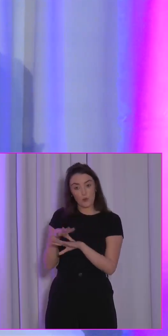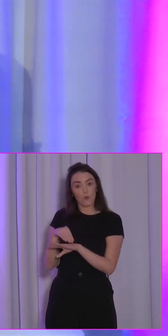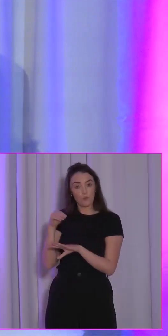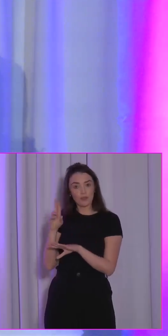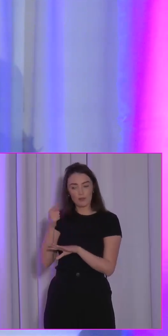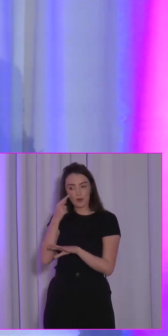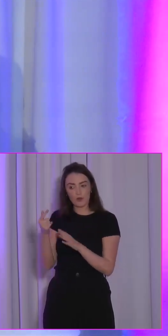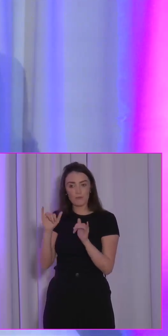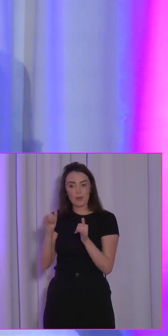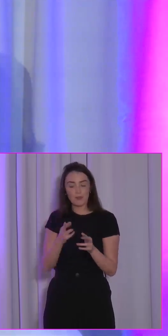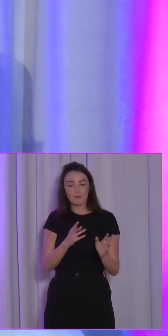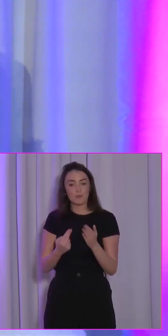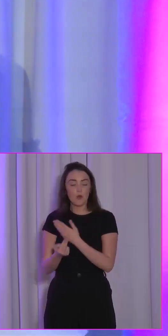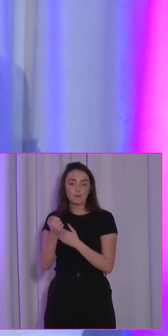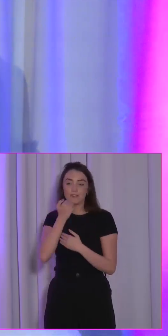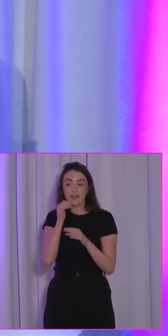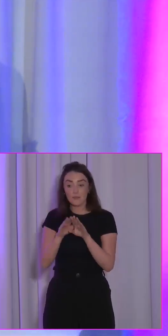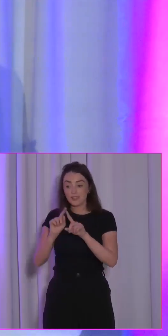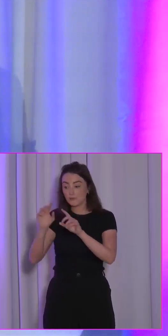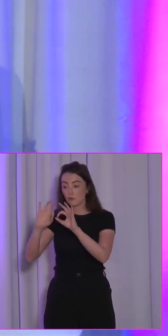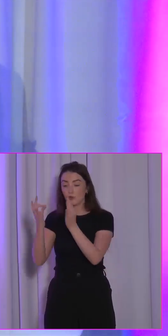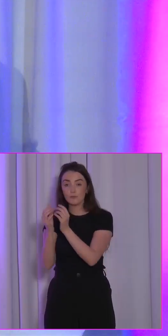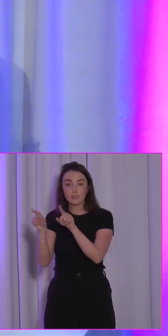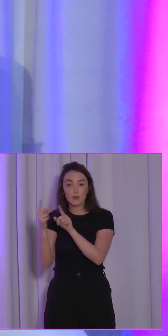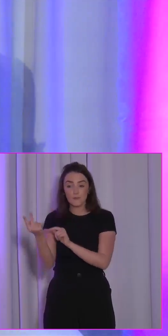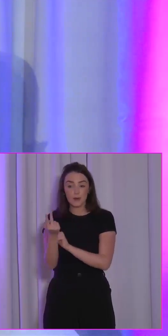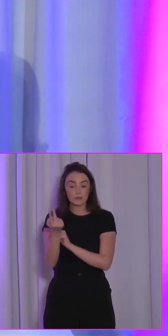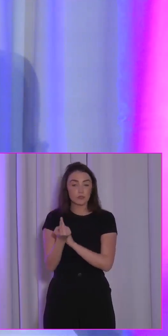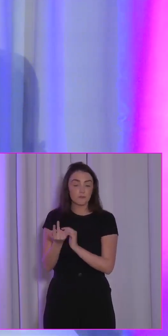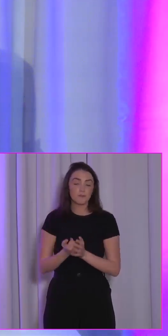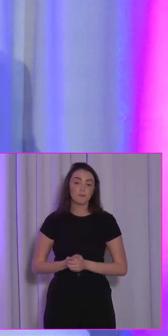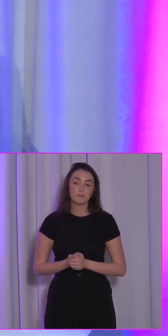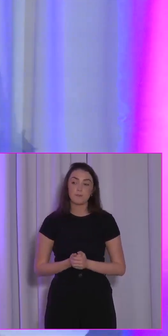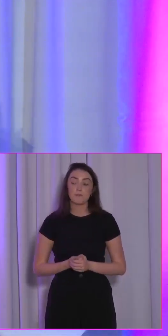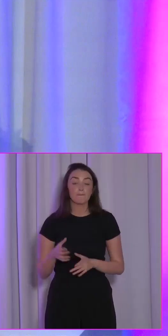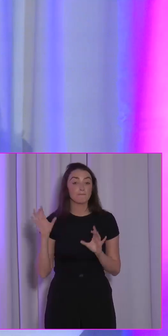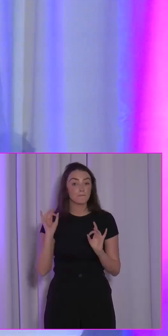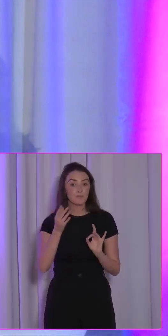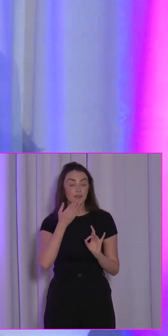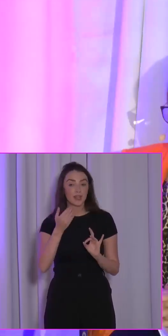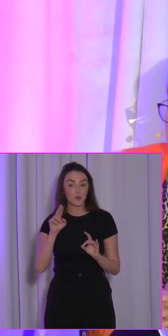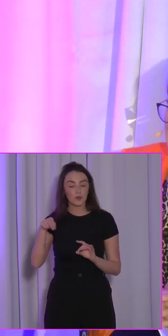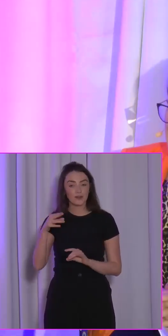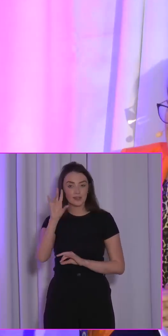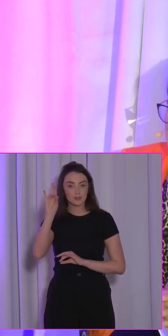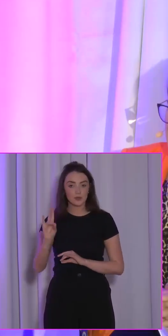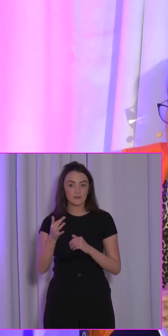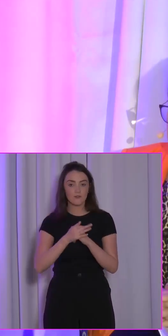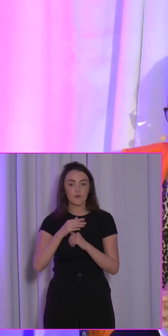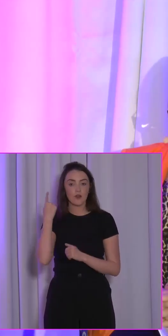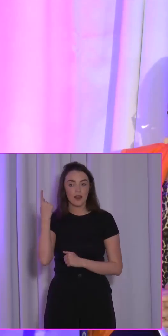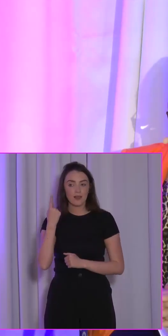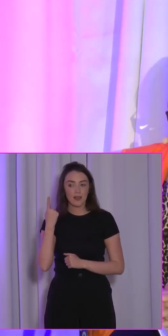could look at refreshing, possibly in partnership with other groups as well across the media landscape. Thanks, Louise. And the next question is for